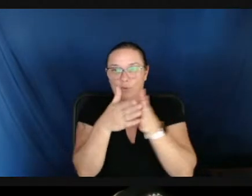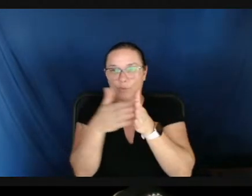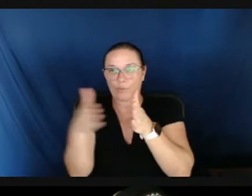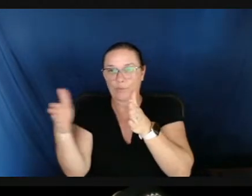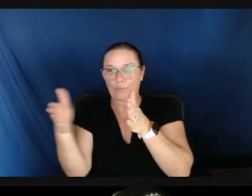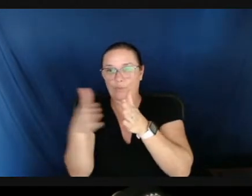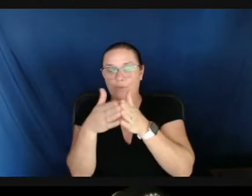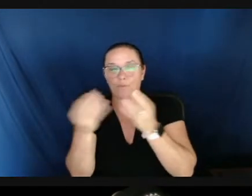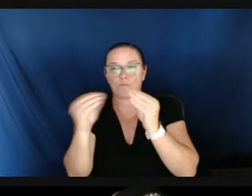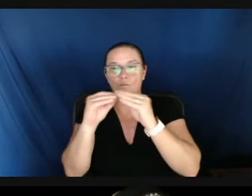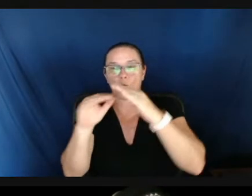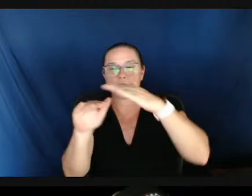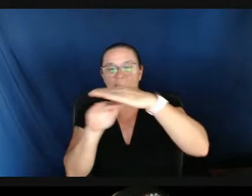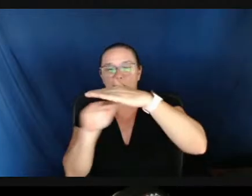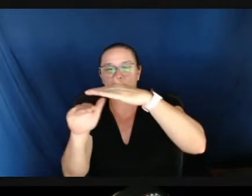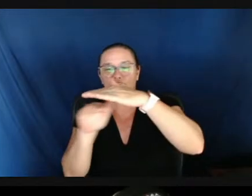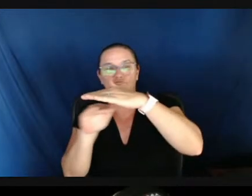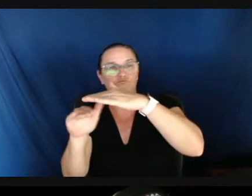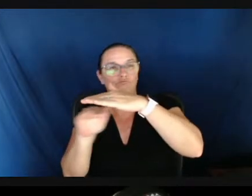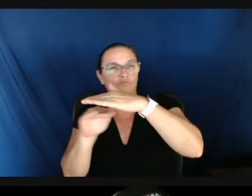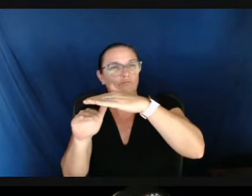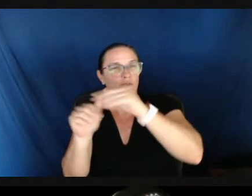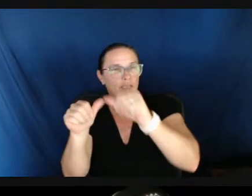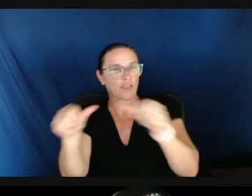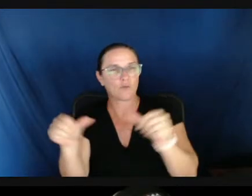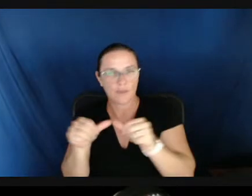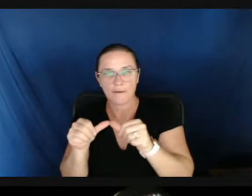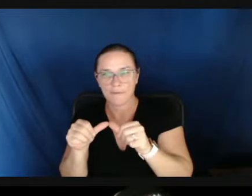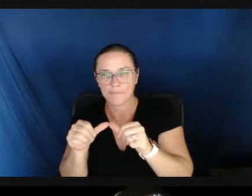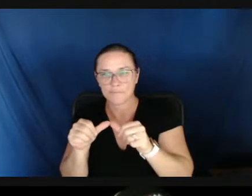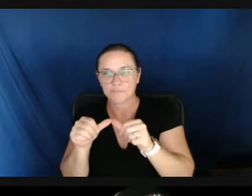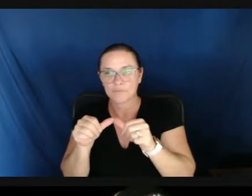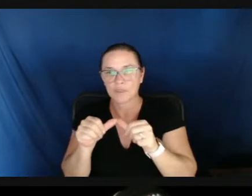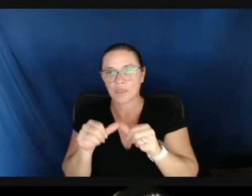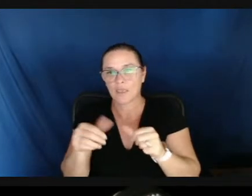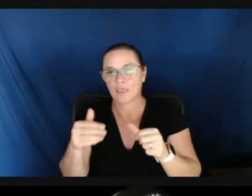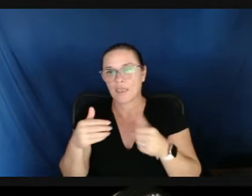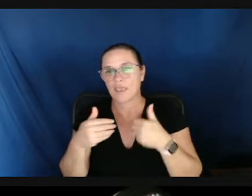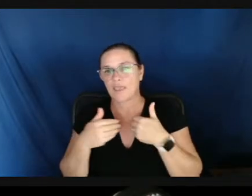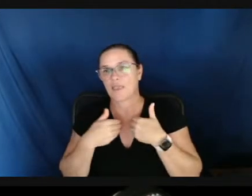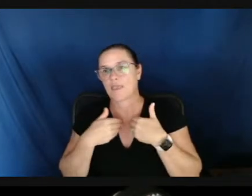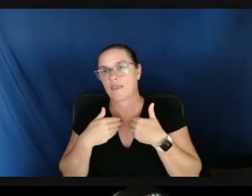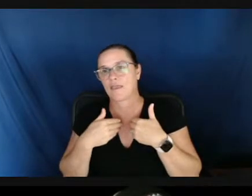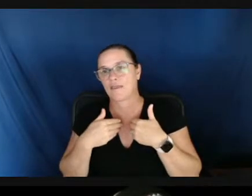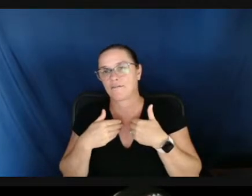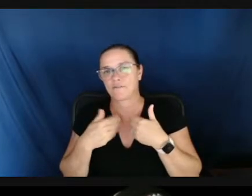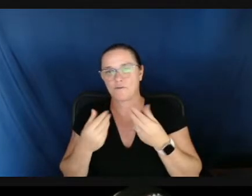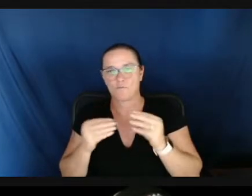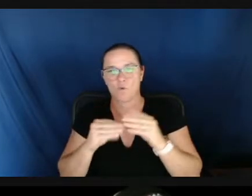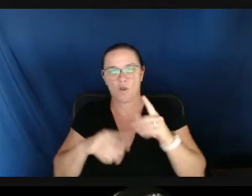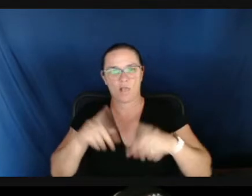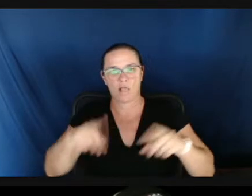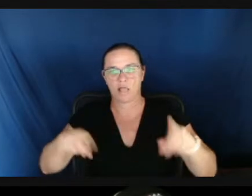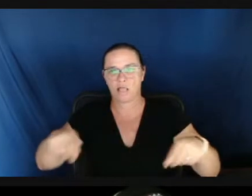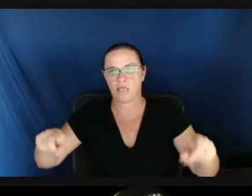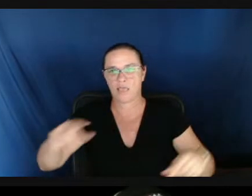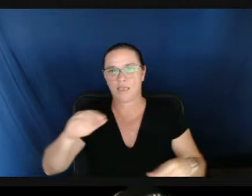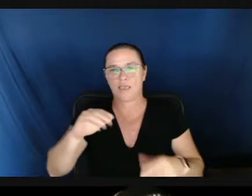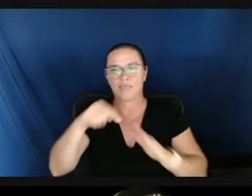shallower band right in there, whereas you have this periodicity and randomness in a deeper zone as